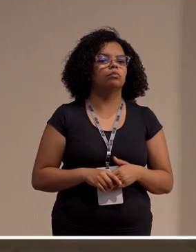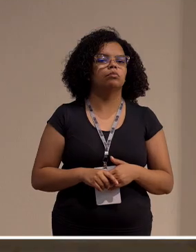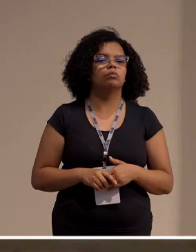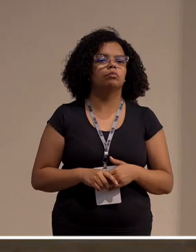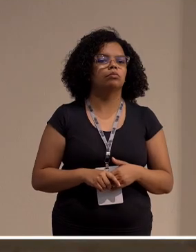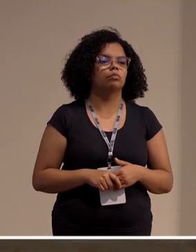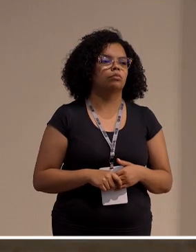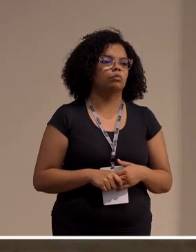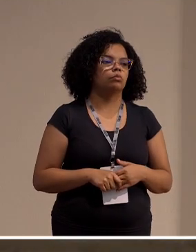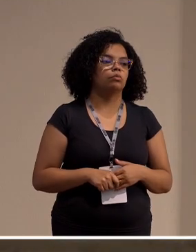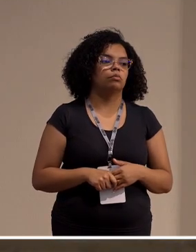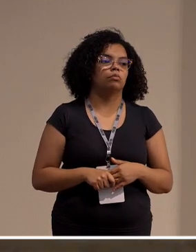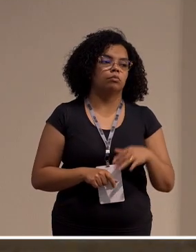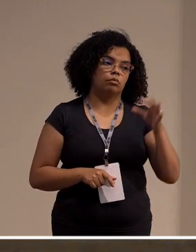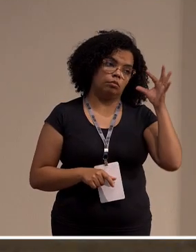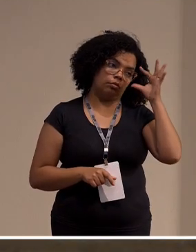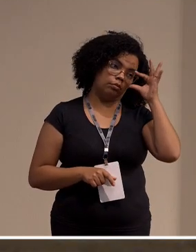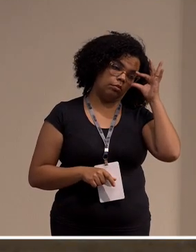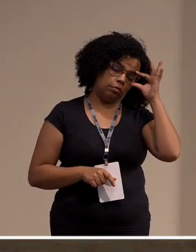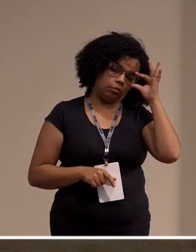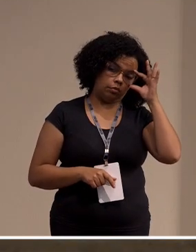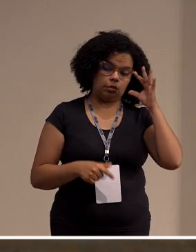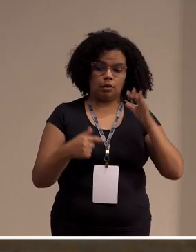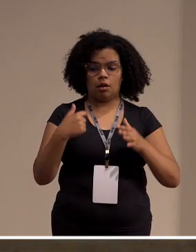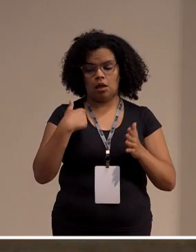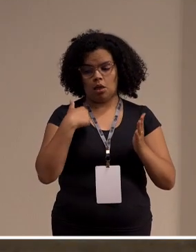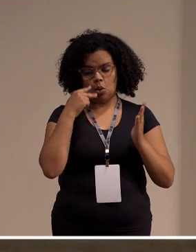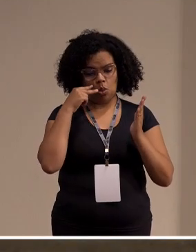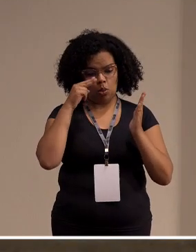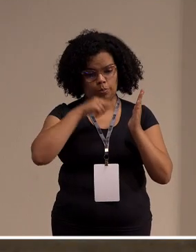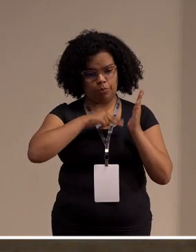I read very hungrily about this period.